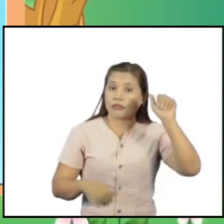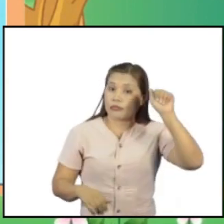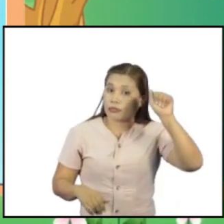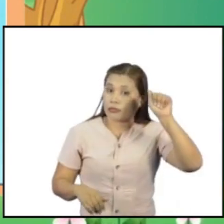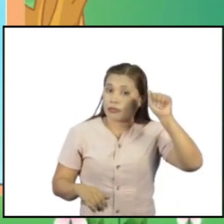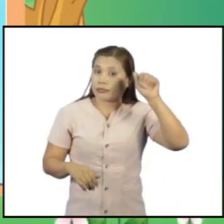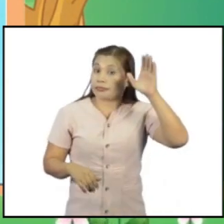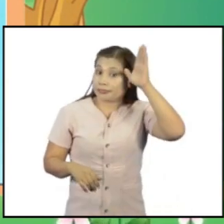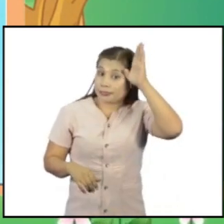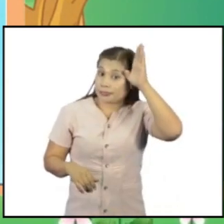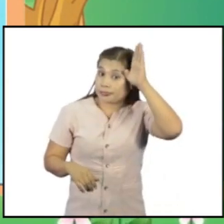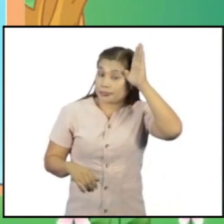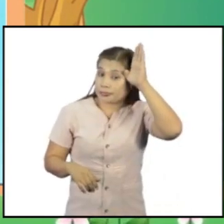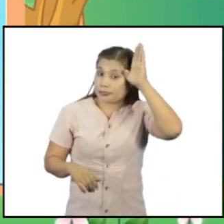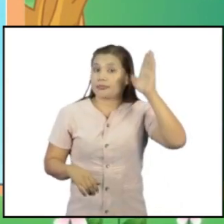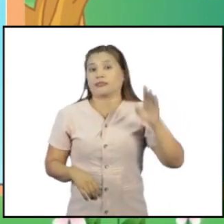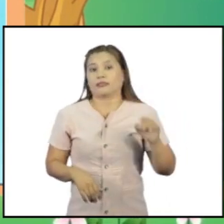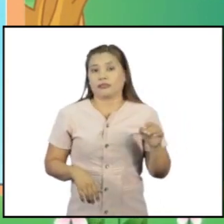A. Benny.